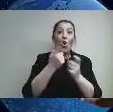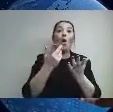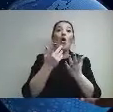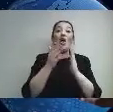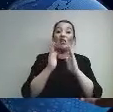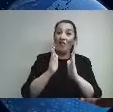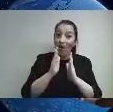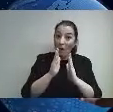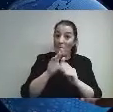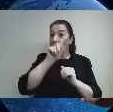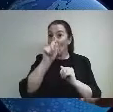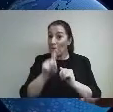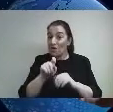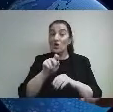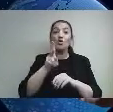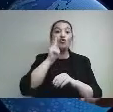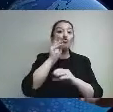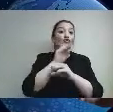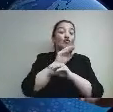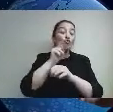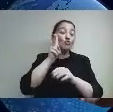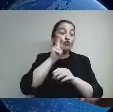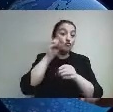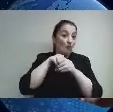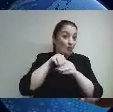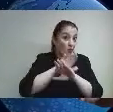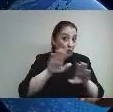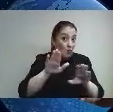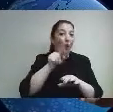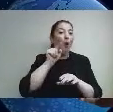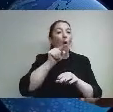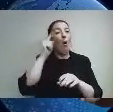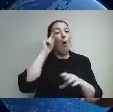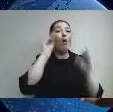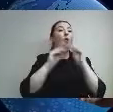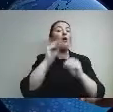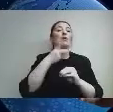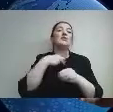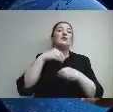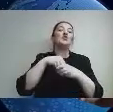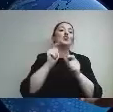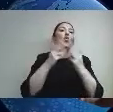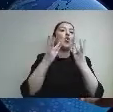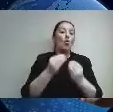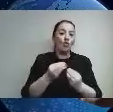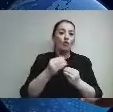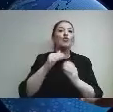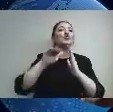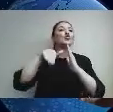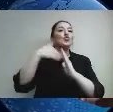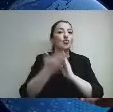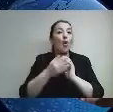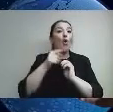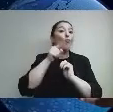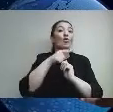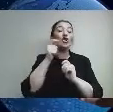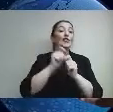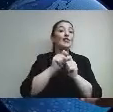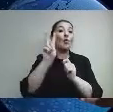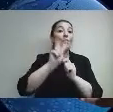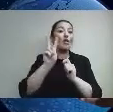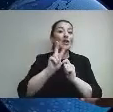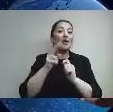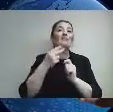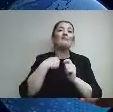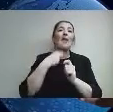us. Together with the business model, we had difficulty funding it. Then